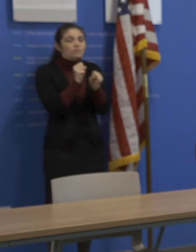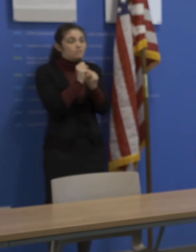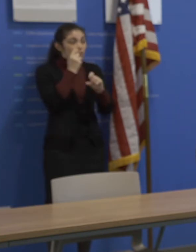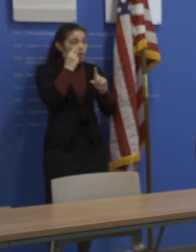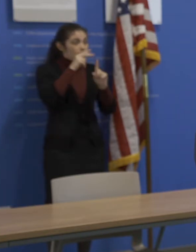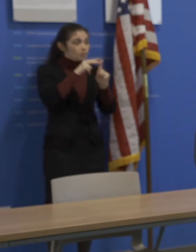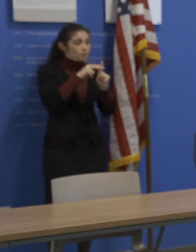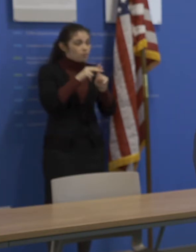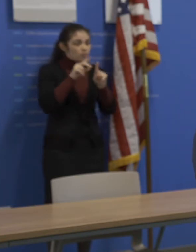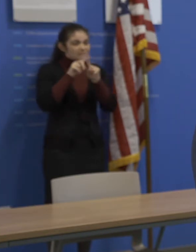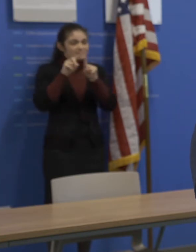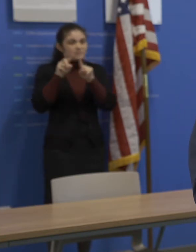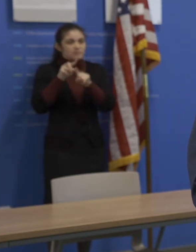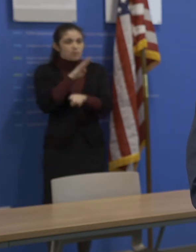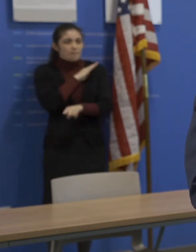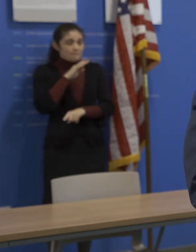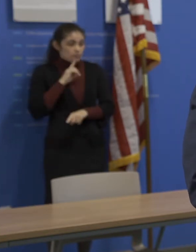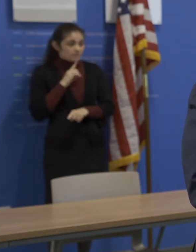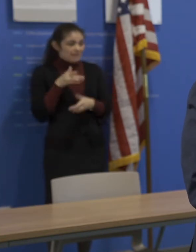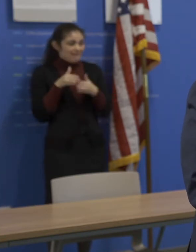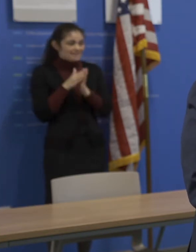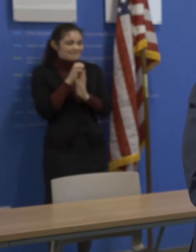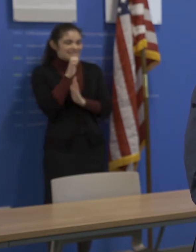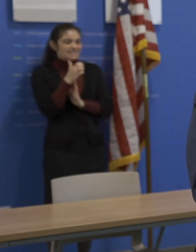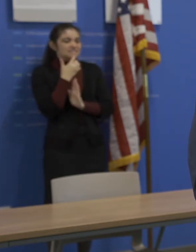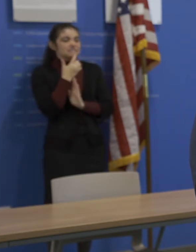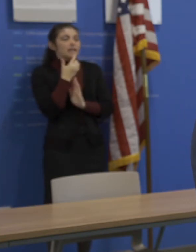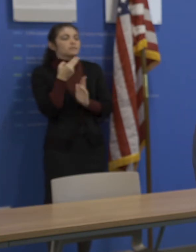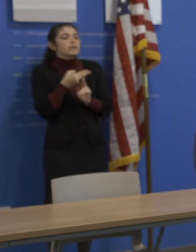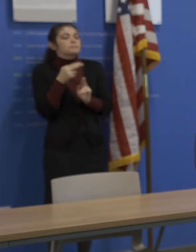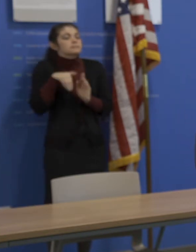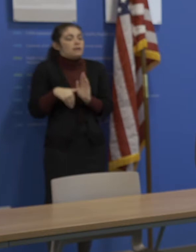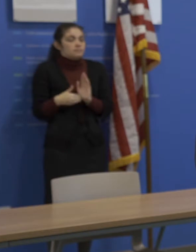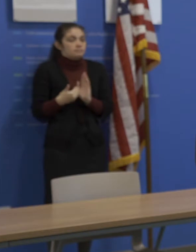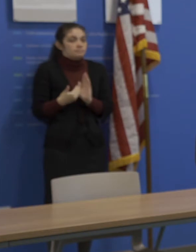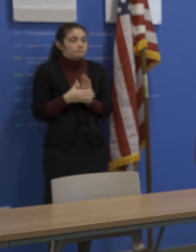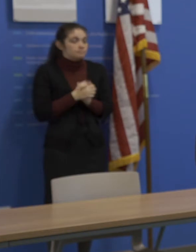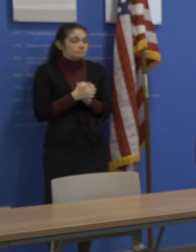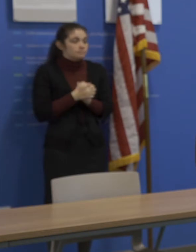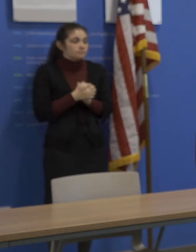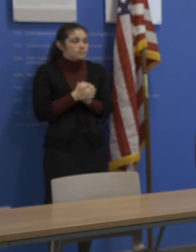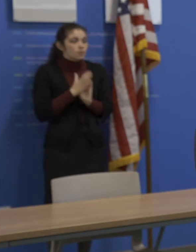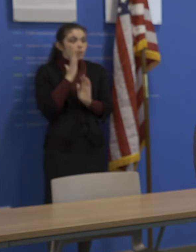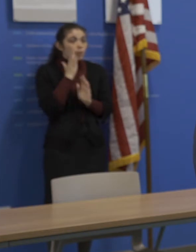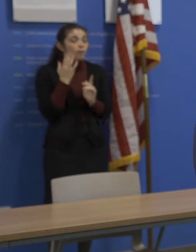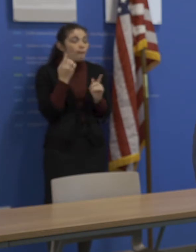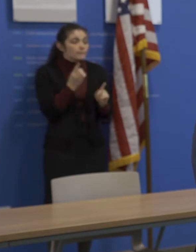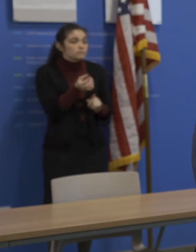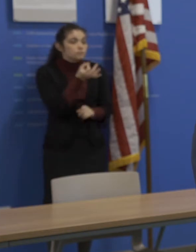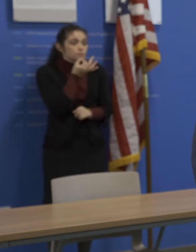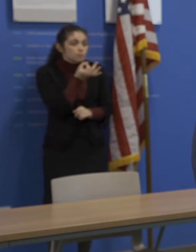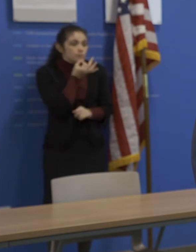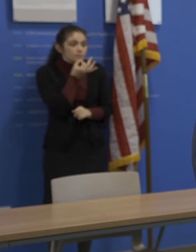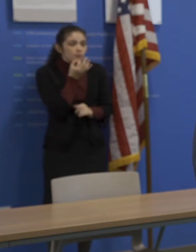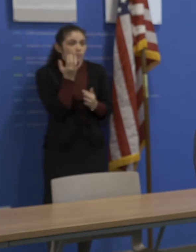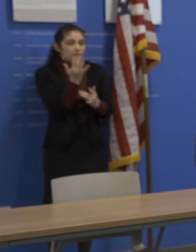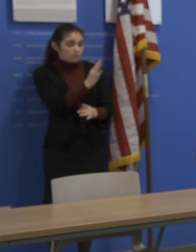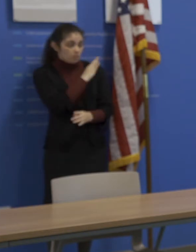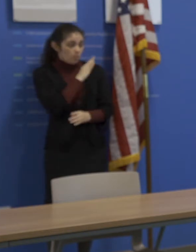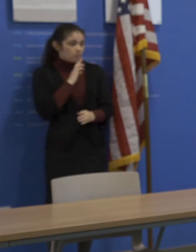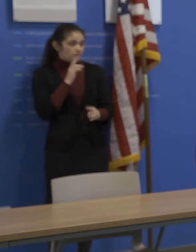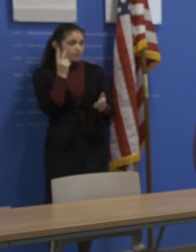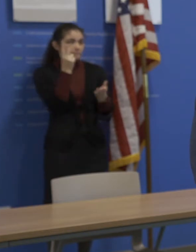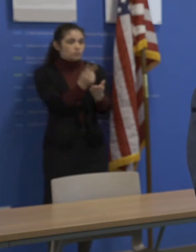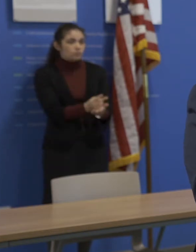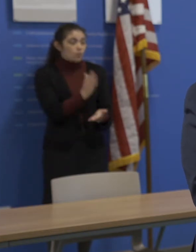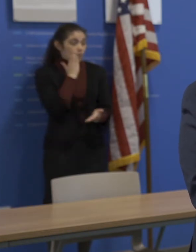approval from their boards. So I've been asked to not release their names at this point, but that will be coming shortly. And I will